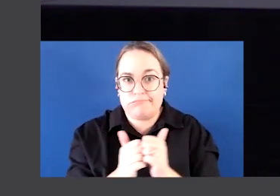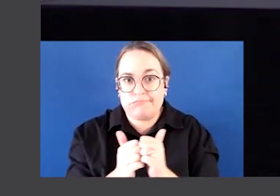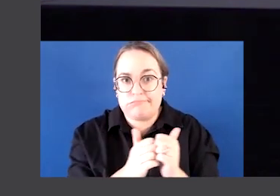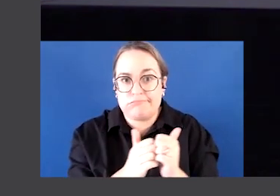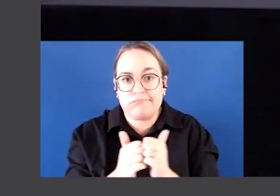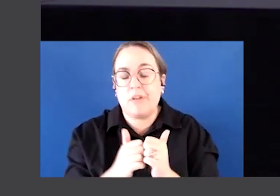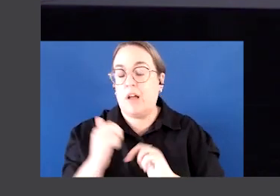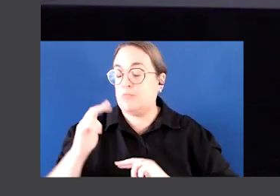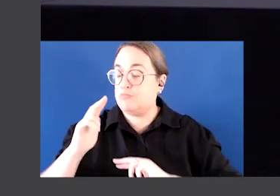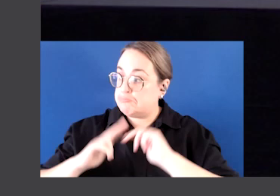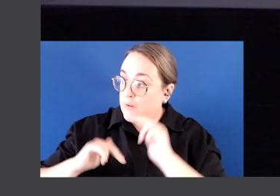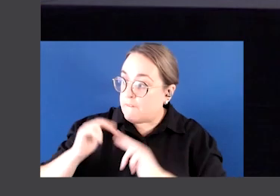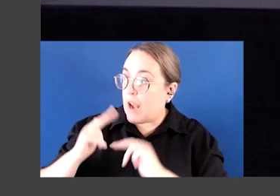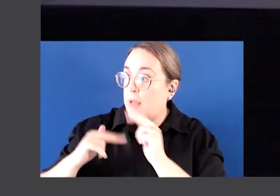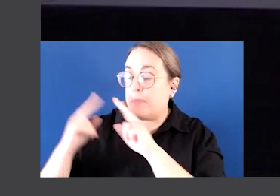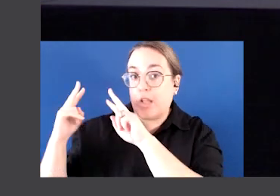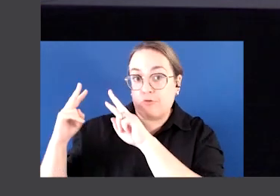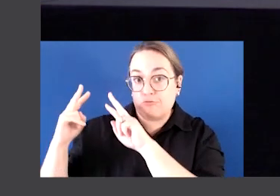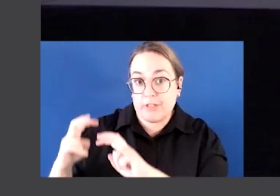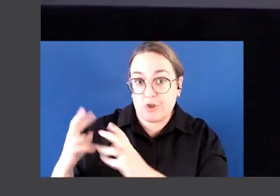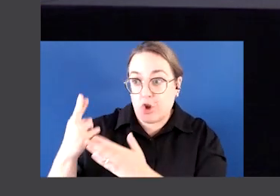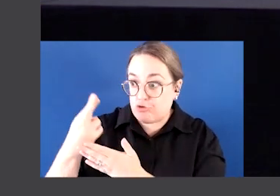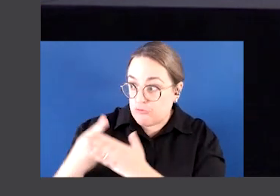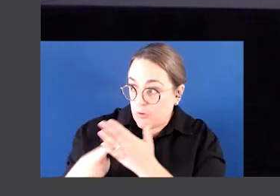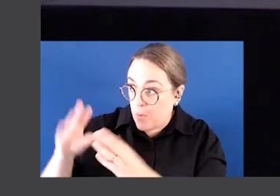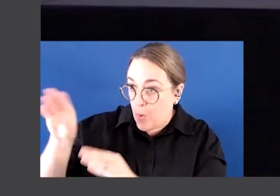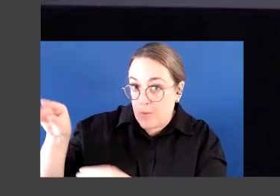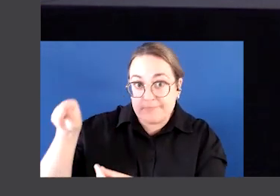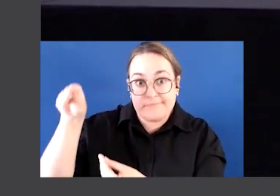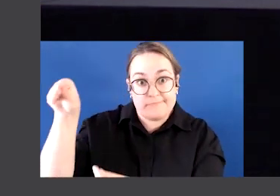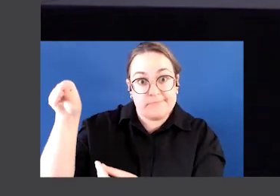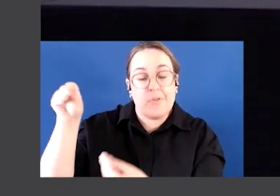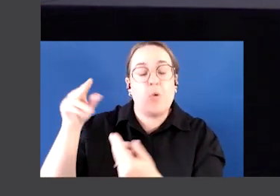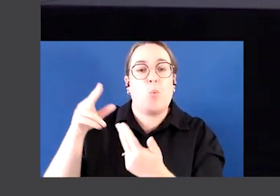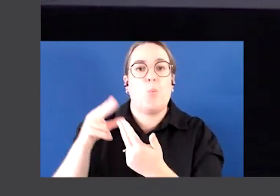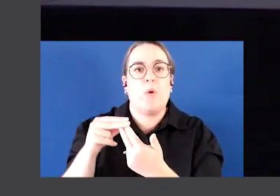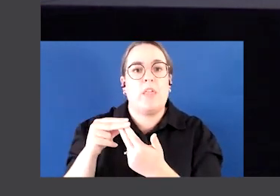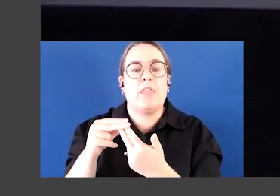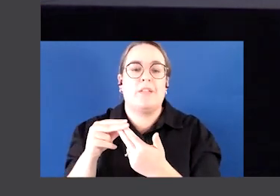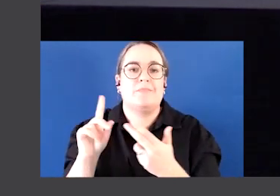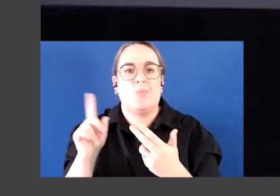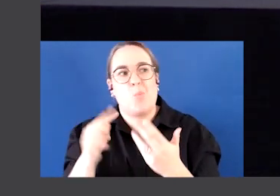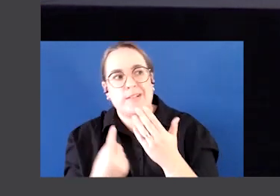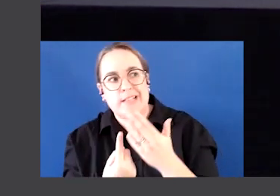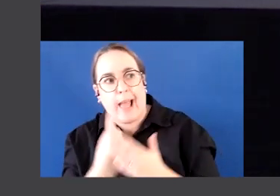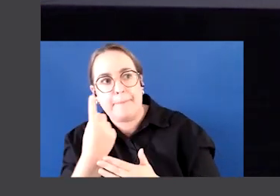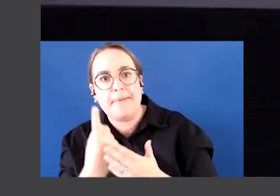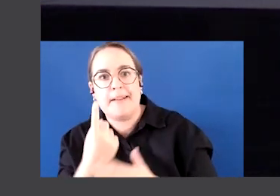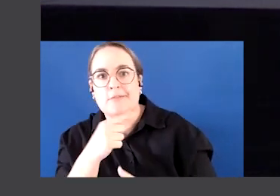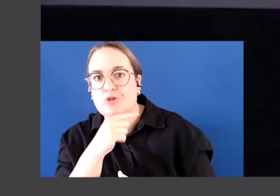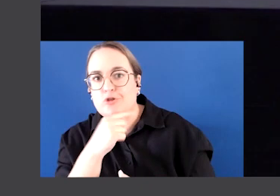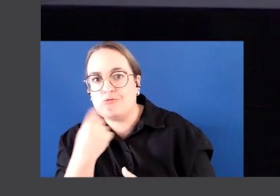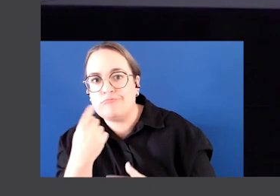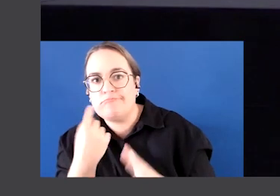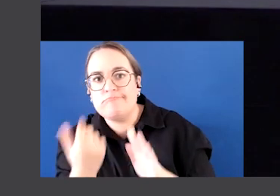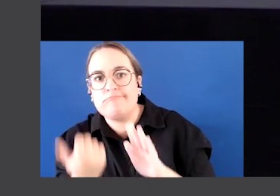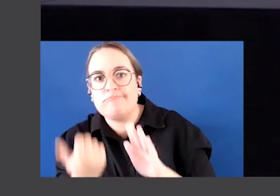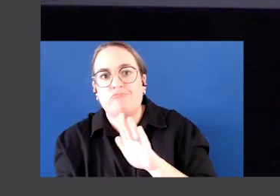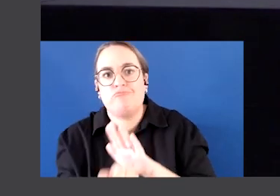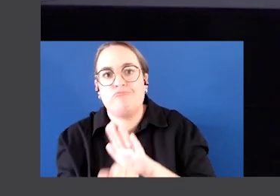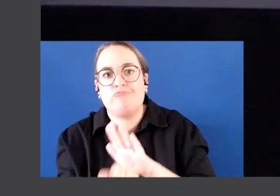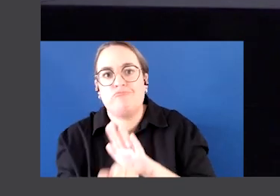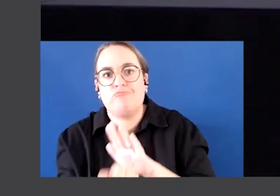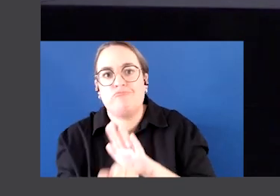MTIA for your cooperation in developing our research report into the corruption risks in major